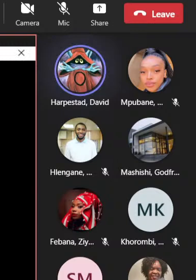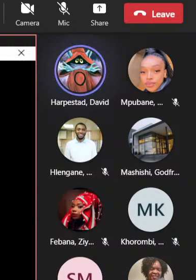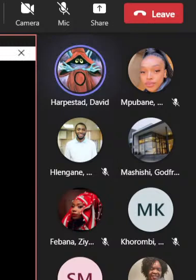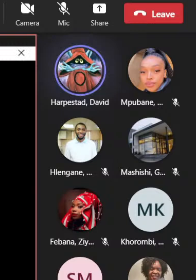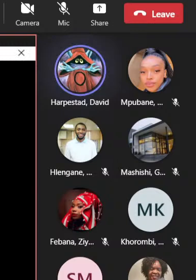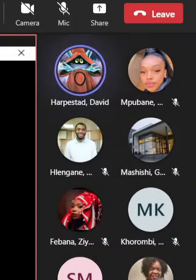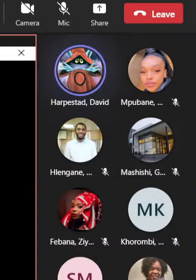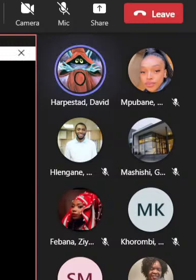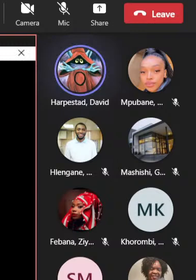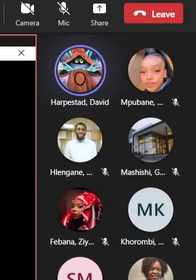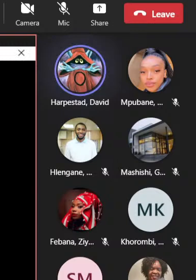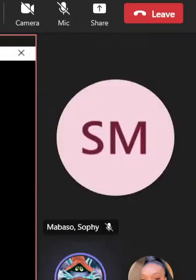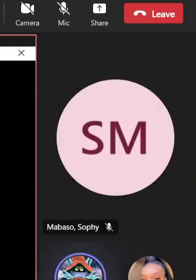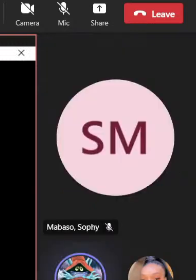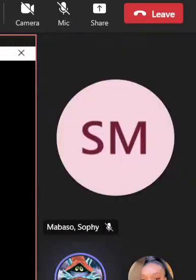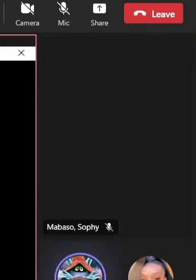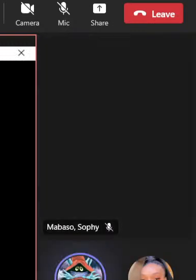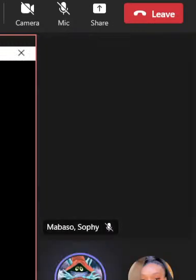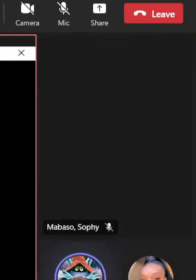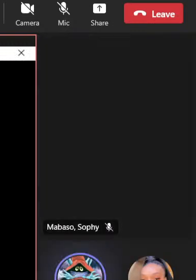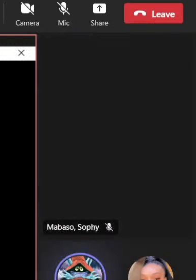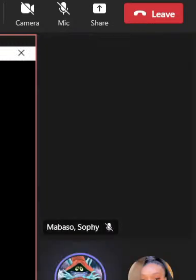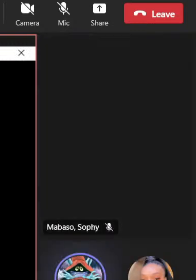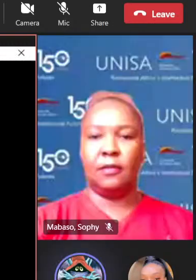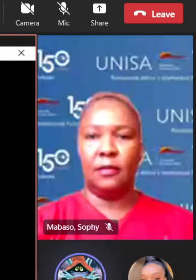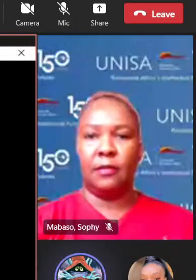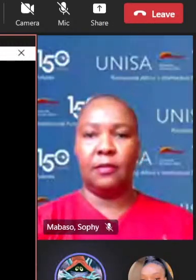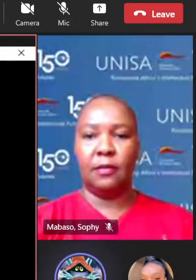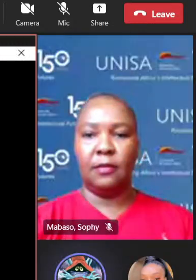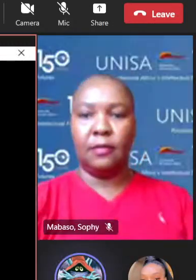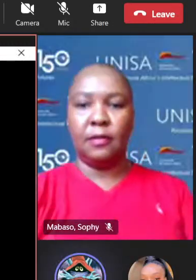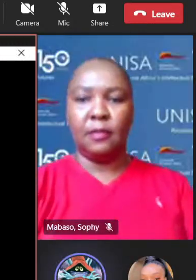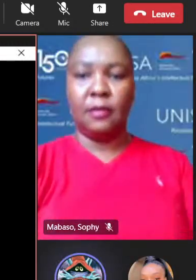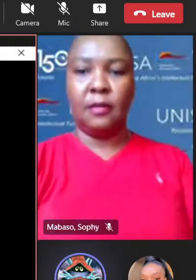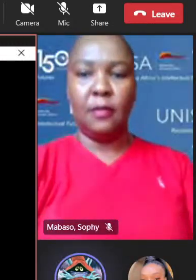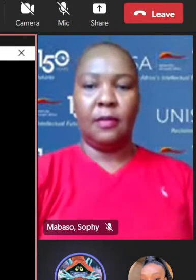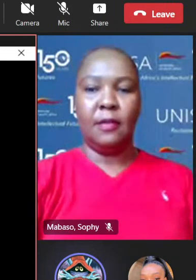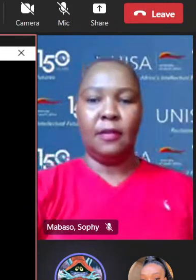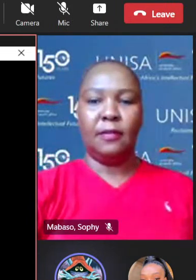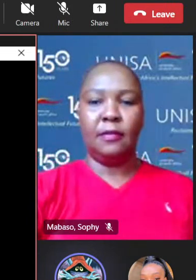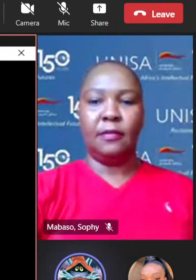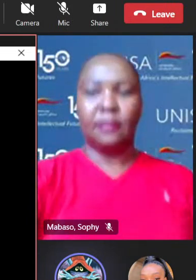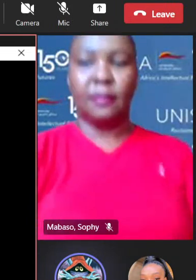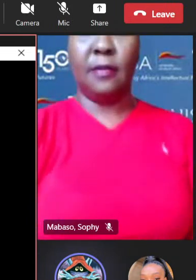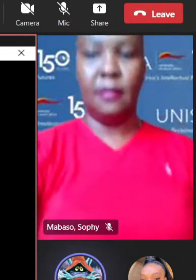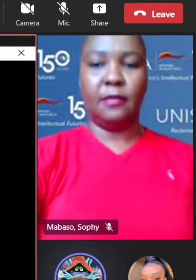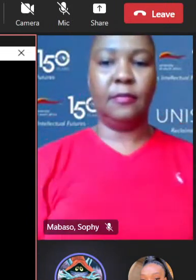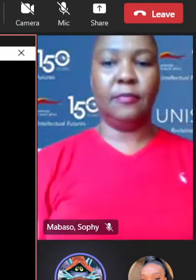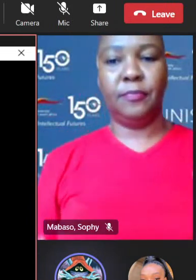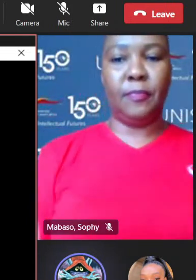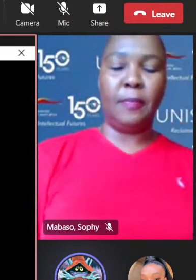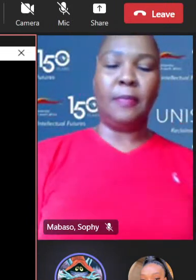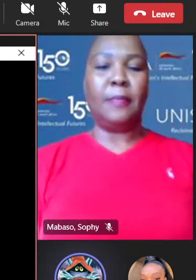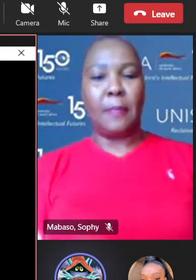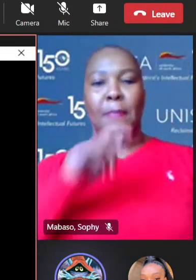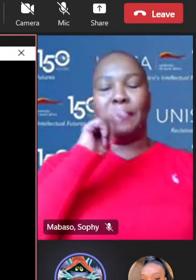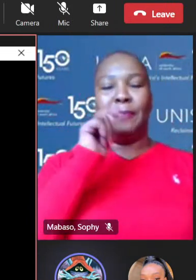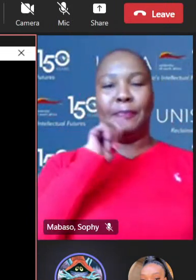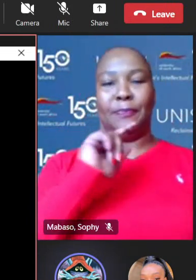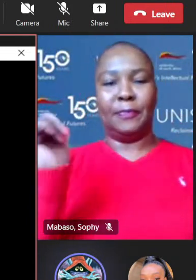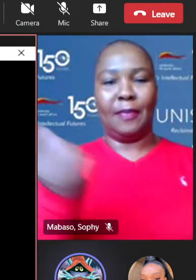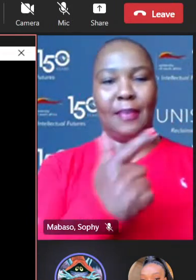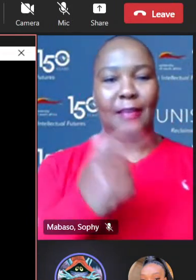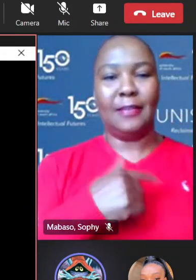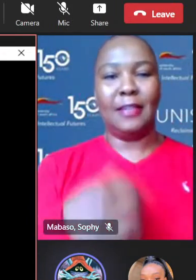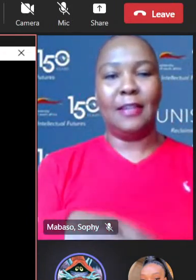Good afternoon, students, and welcome to day 2 of the student orientation. I'm David Hopstad. I'm going to be the